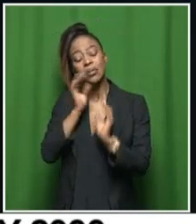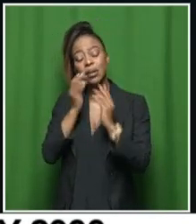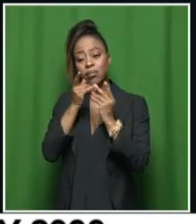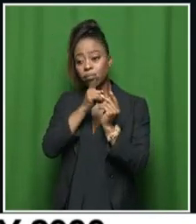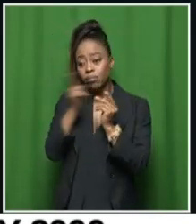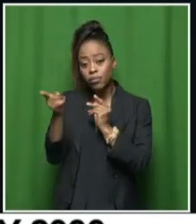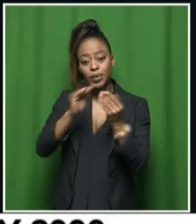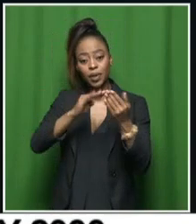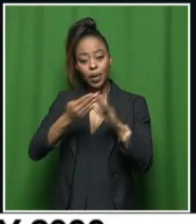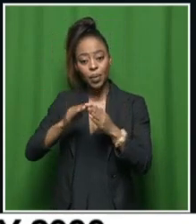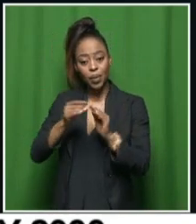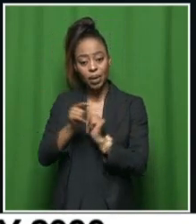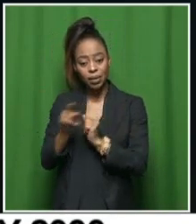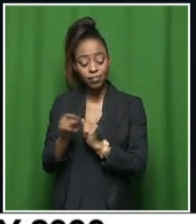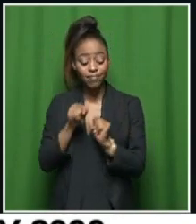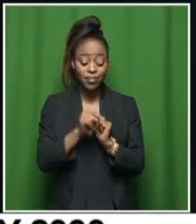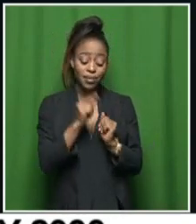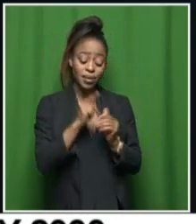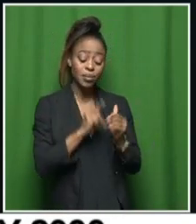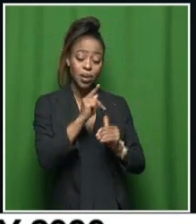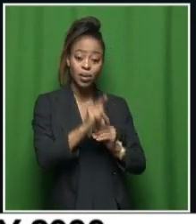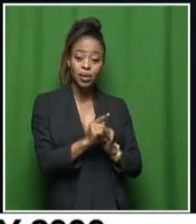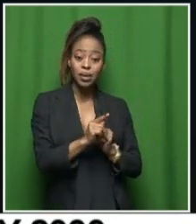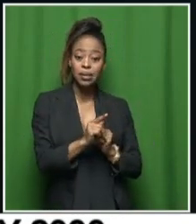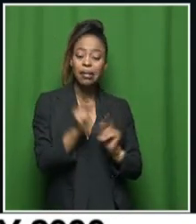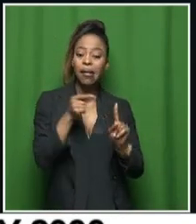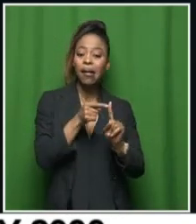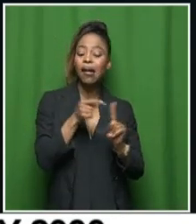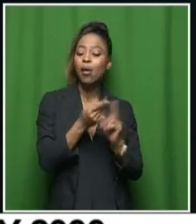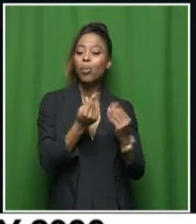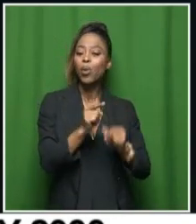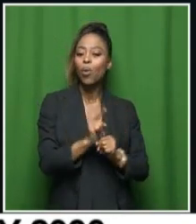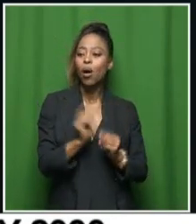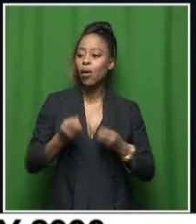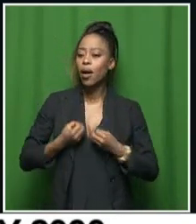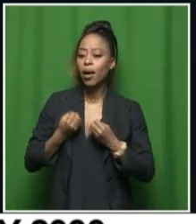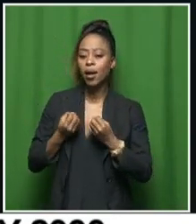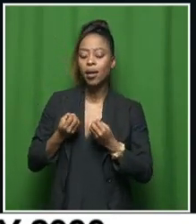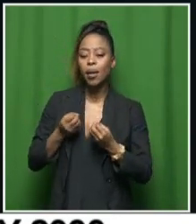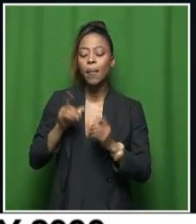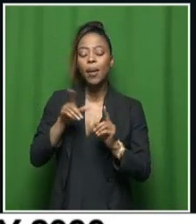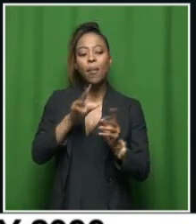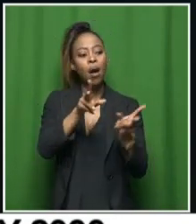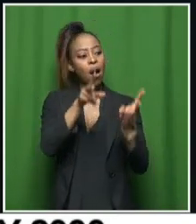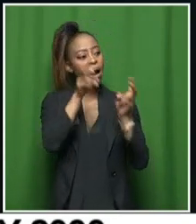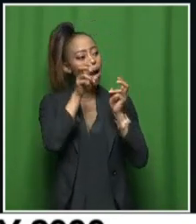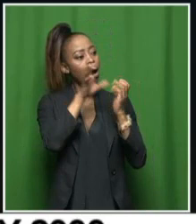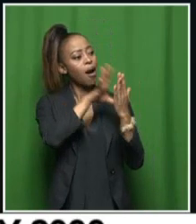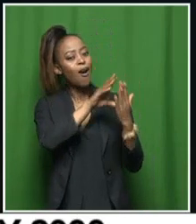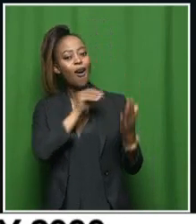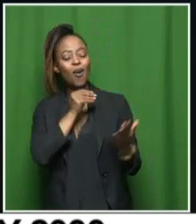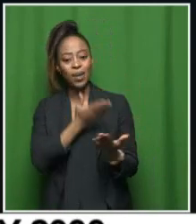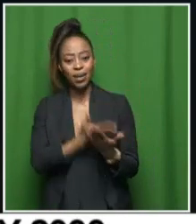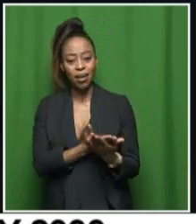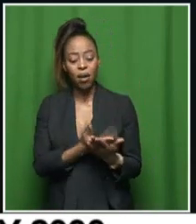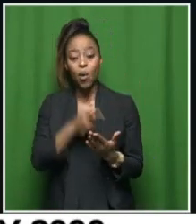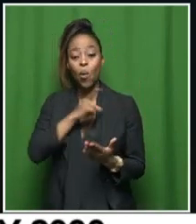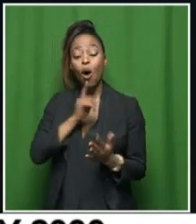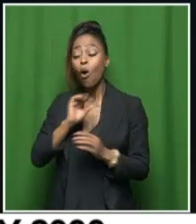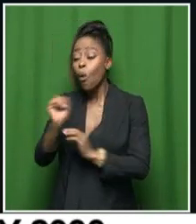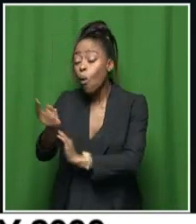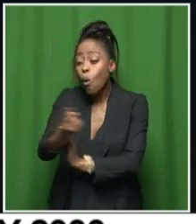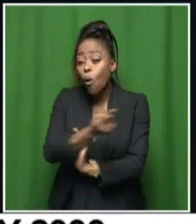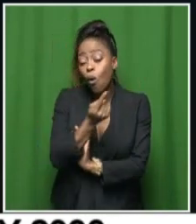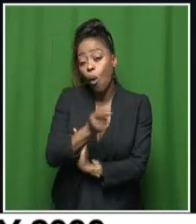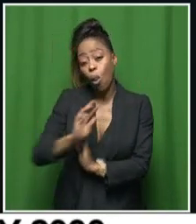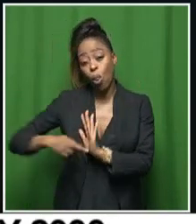public, I think what these projects really look to do is to inspire that we all have a role to play. From a private sector perspective,